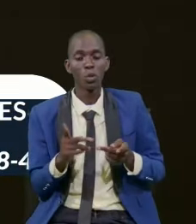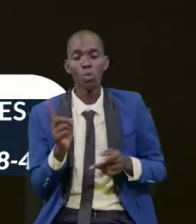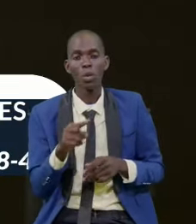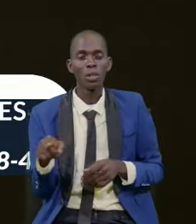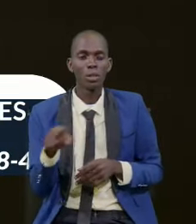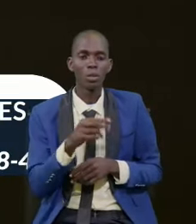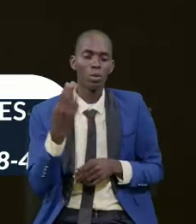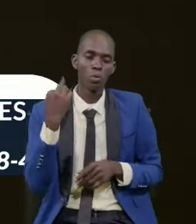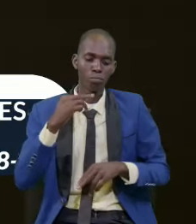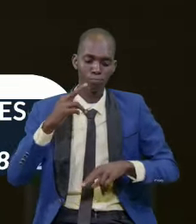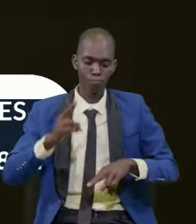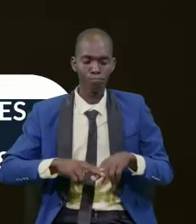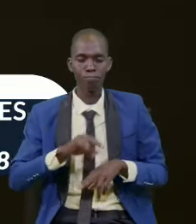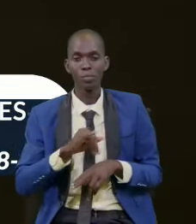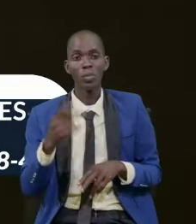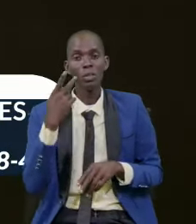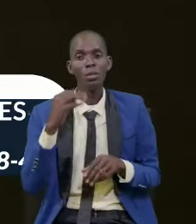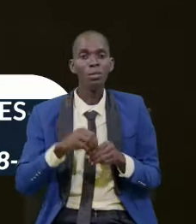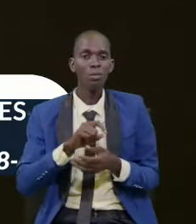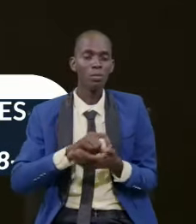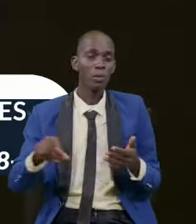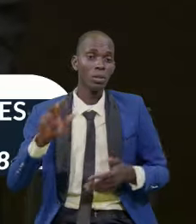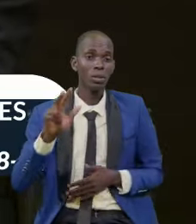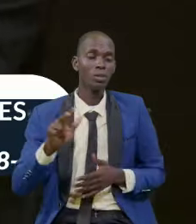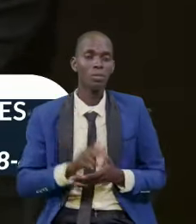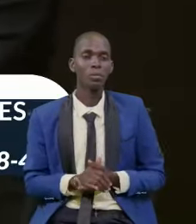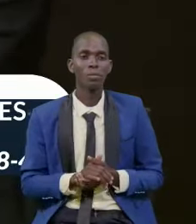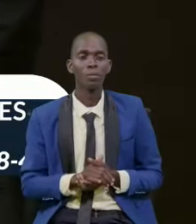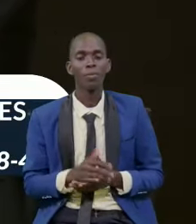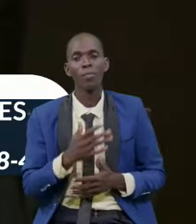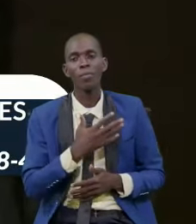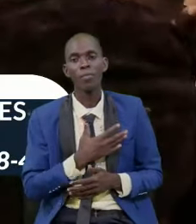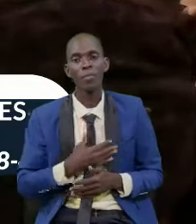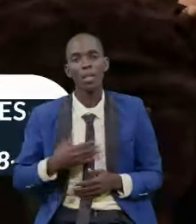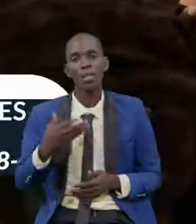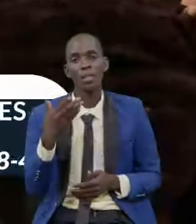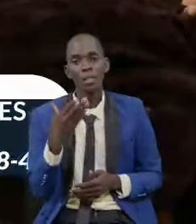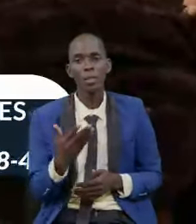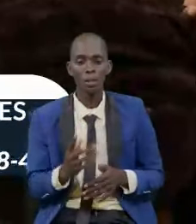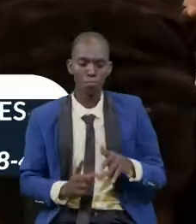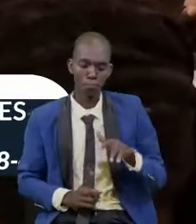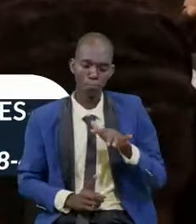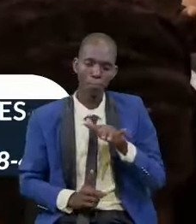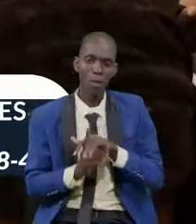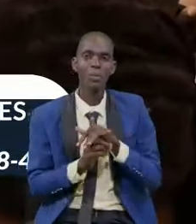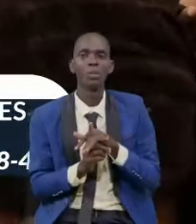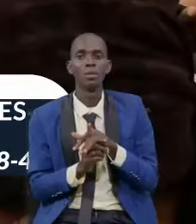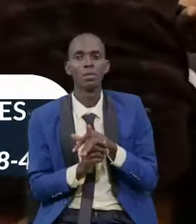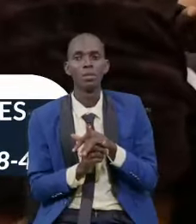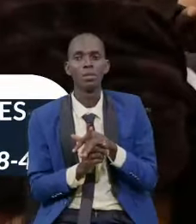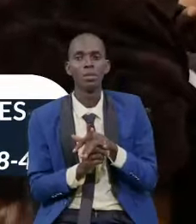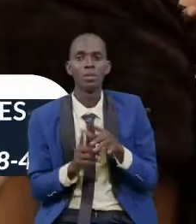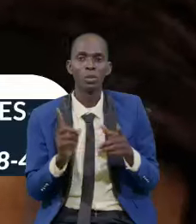were sitting. Look at verse 3. In verse 3, and there appeared